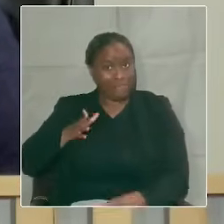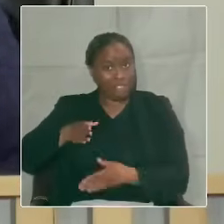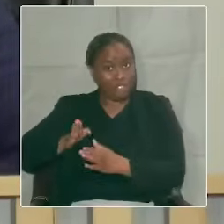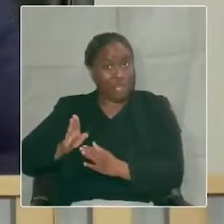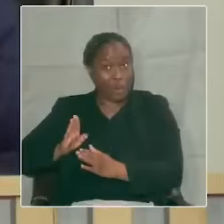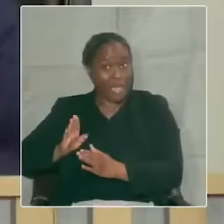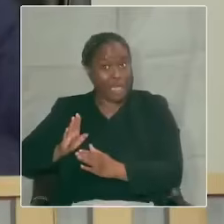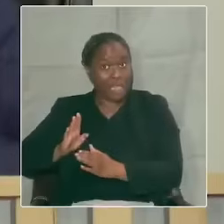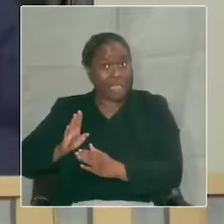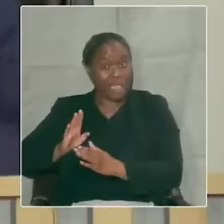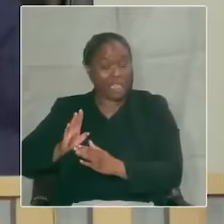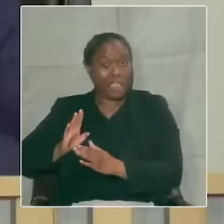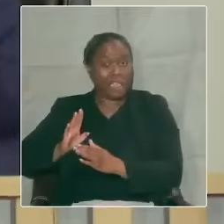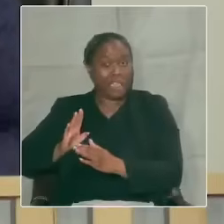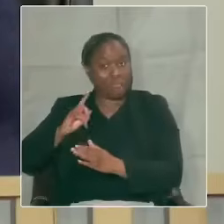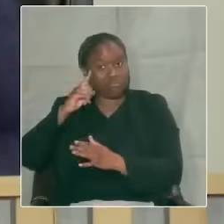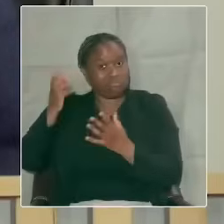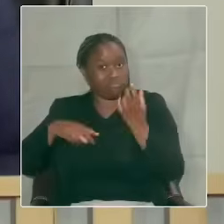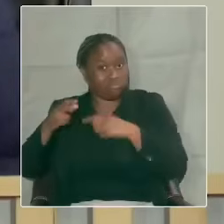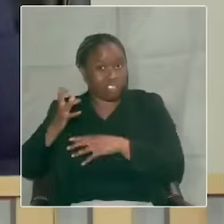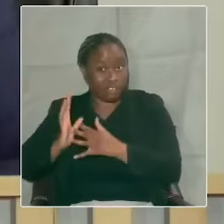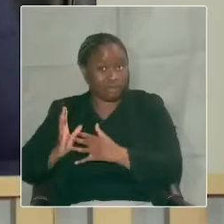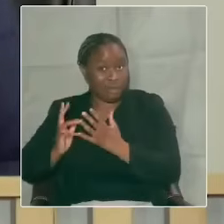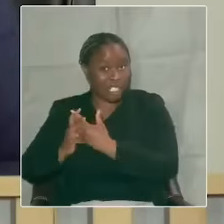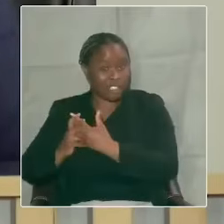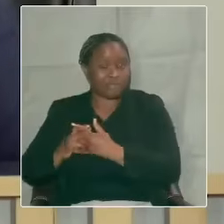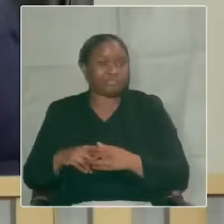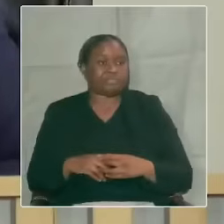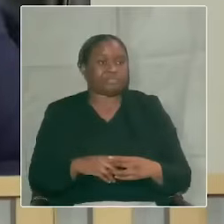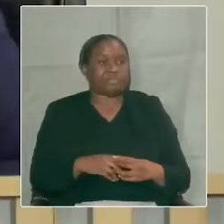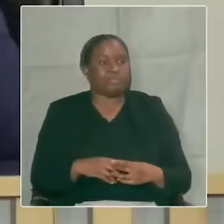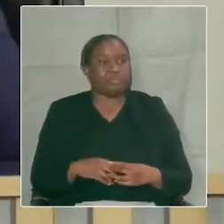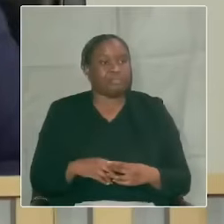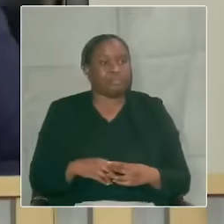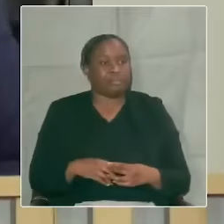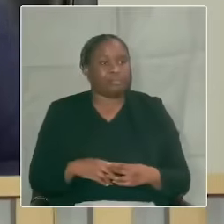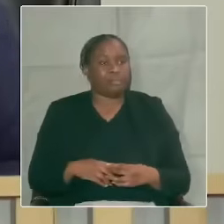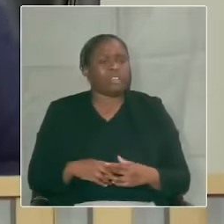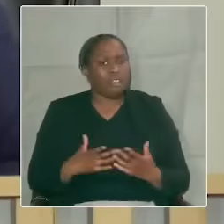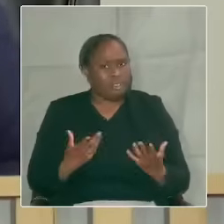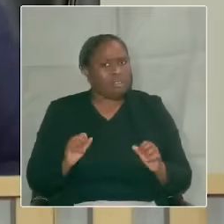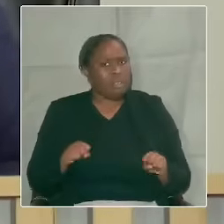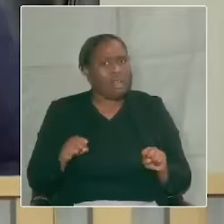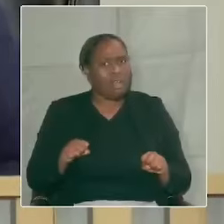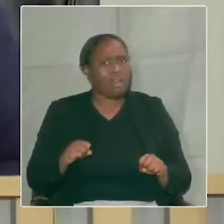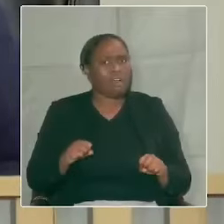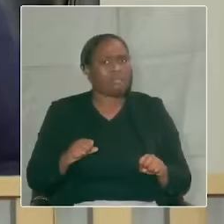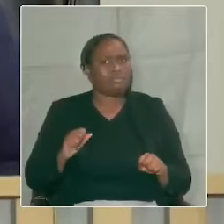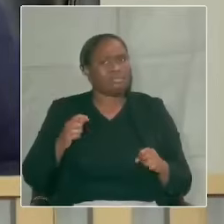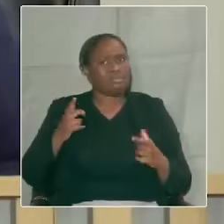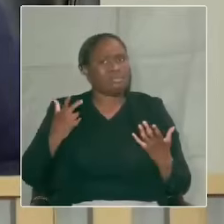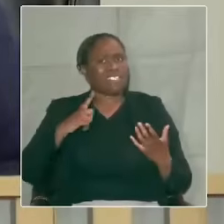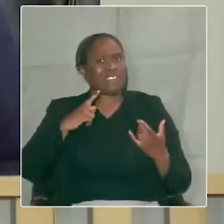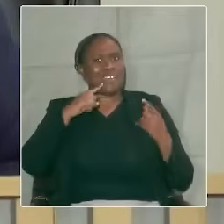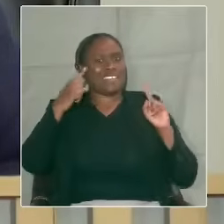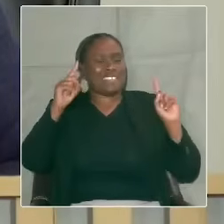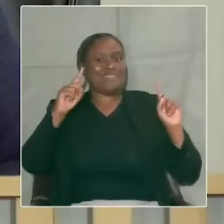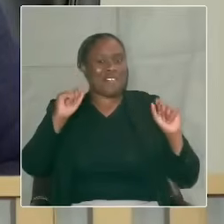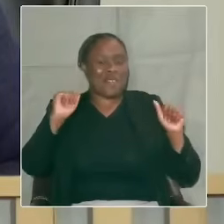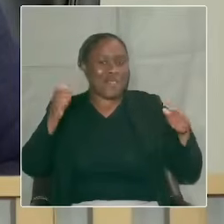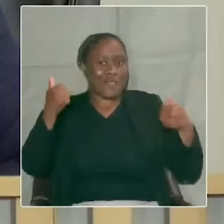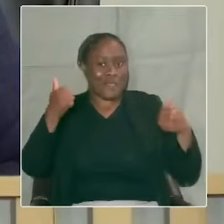their, it does talk to them being successful, because they do untangle